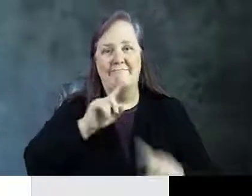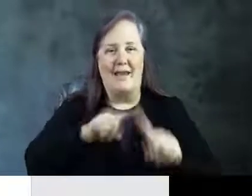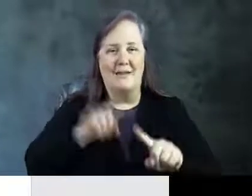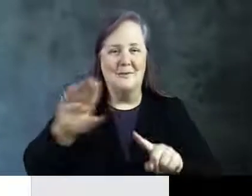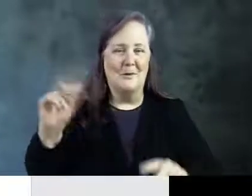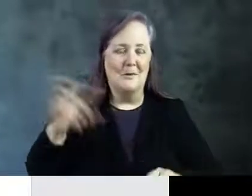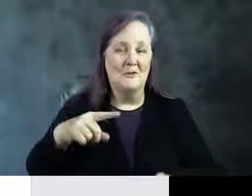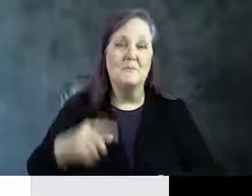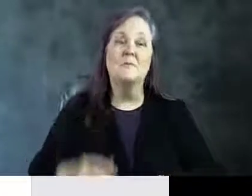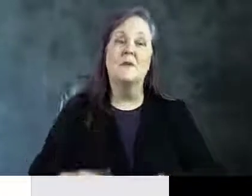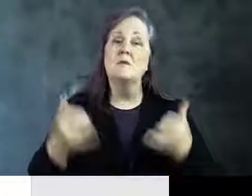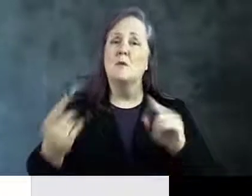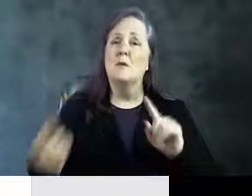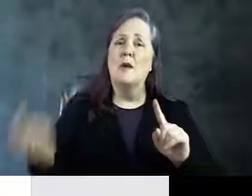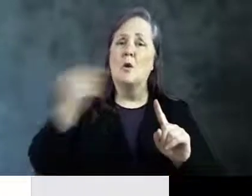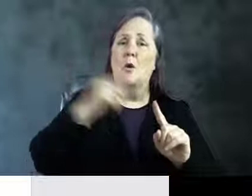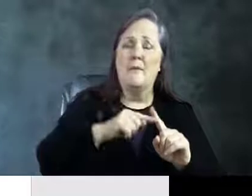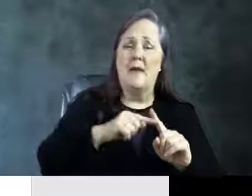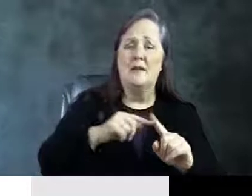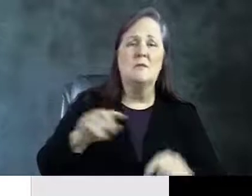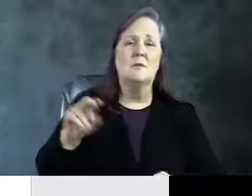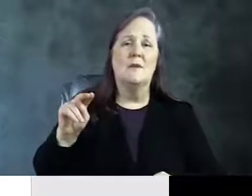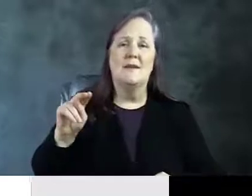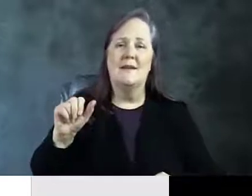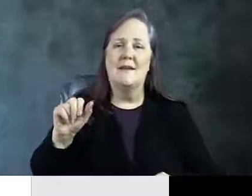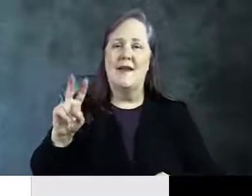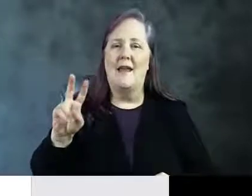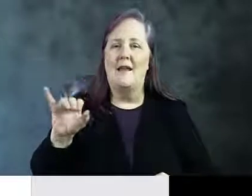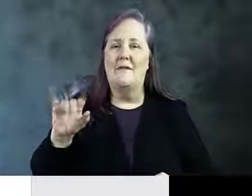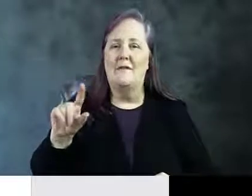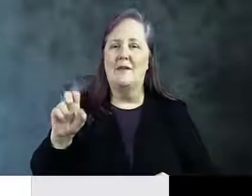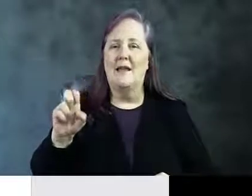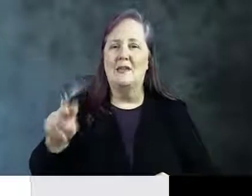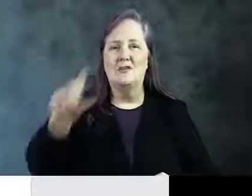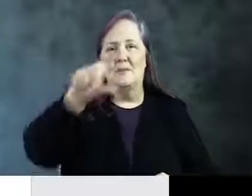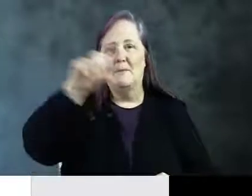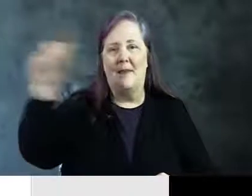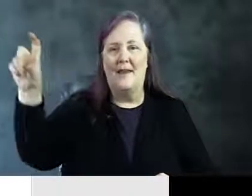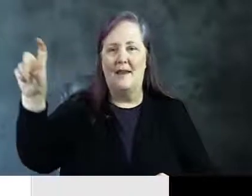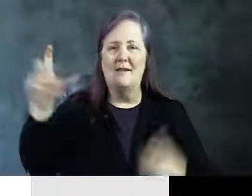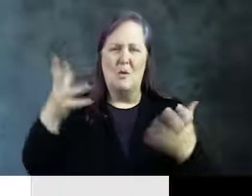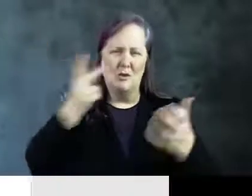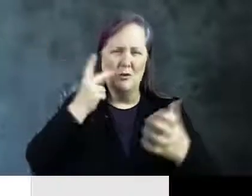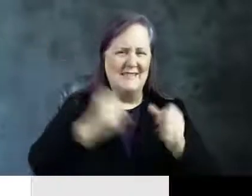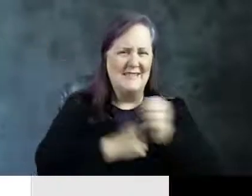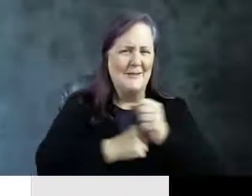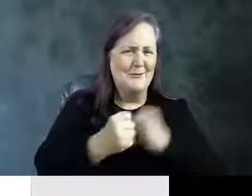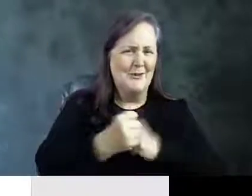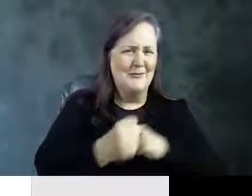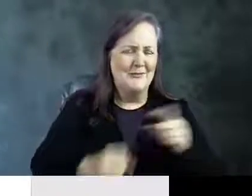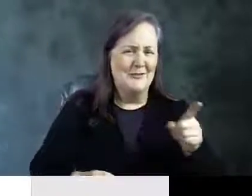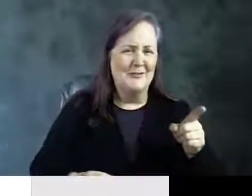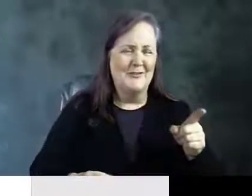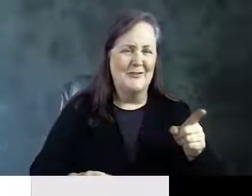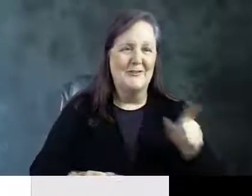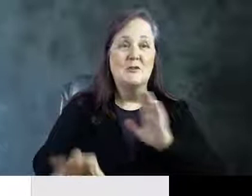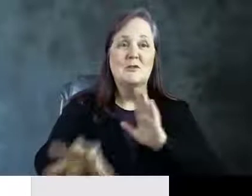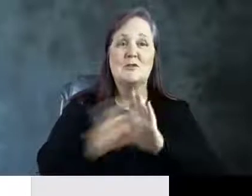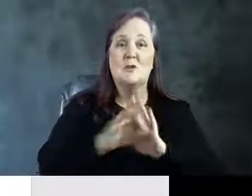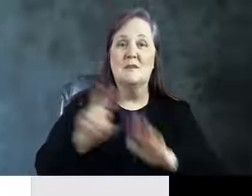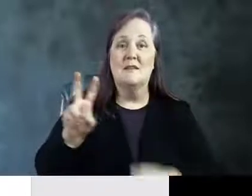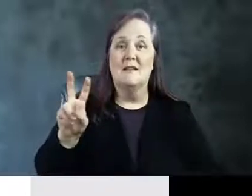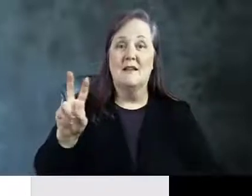I'm going to go back to the navigation pane so folks can see the structure we added. So let's go ahead and select View on our